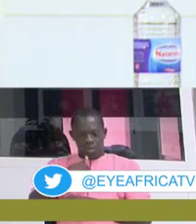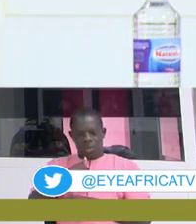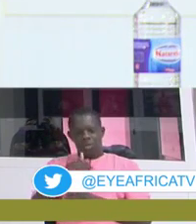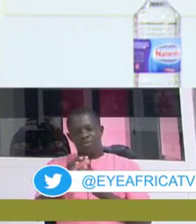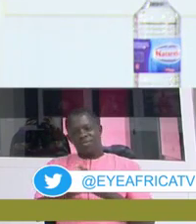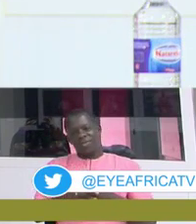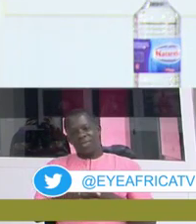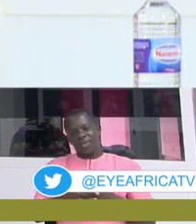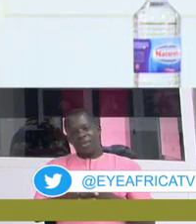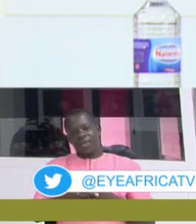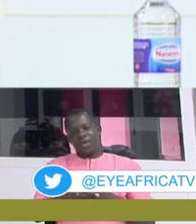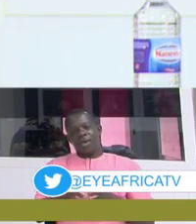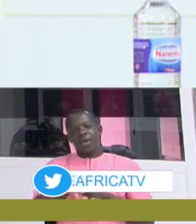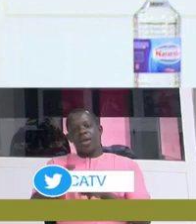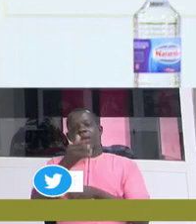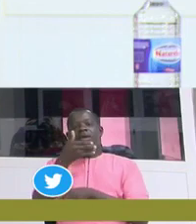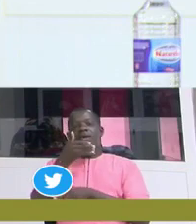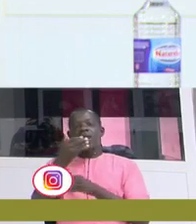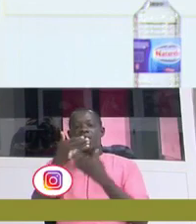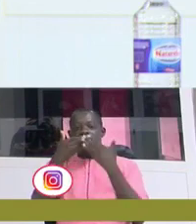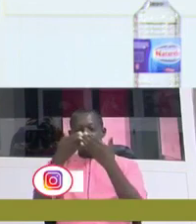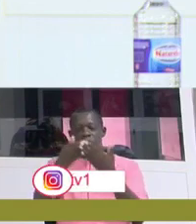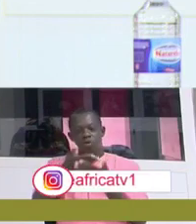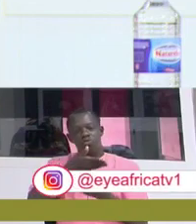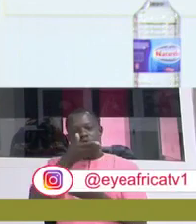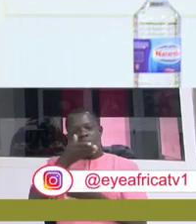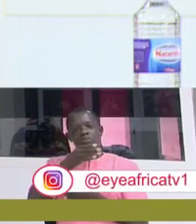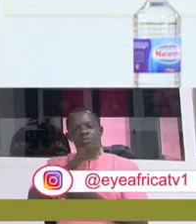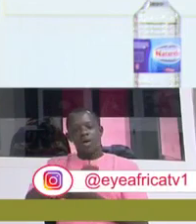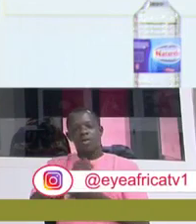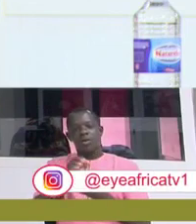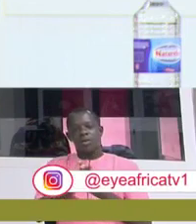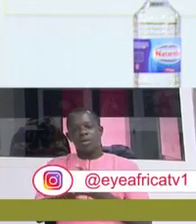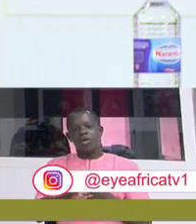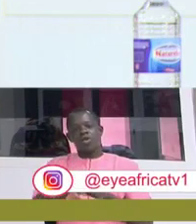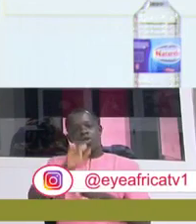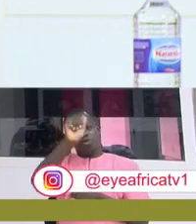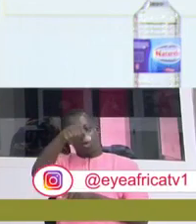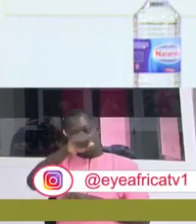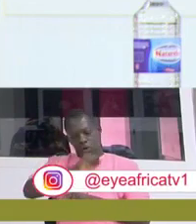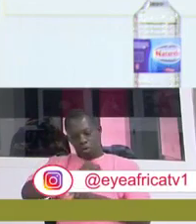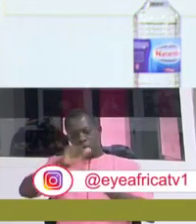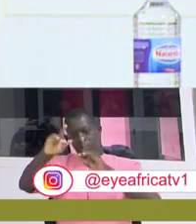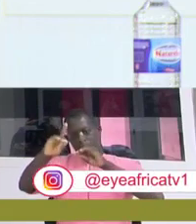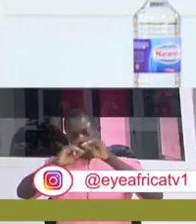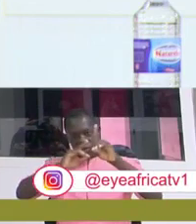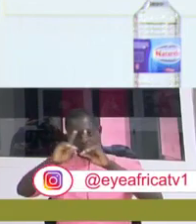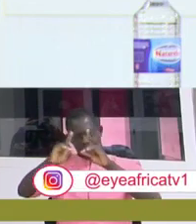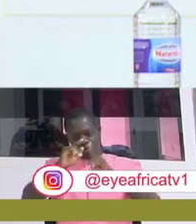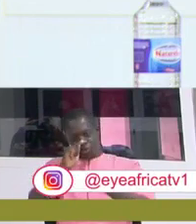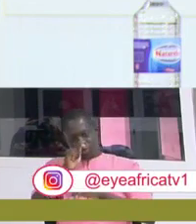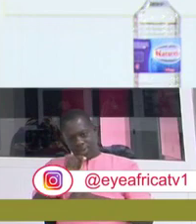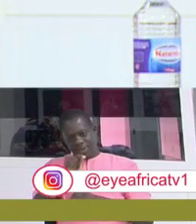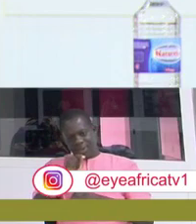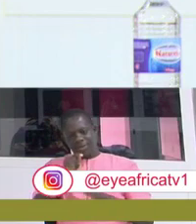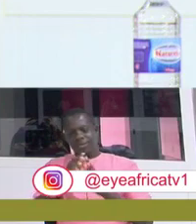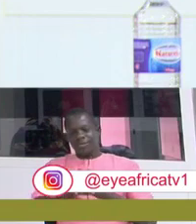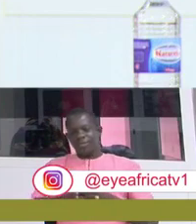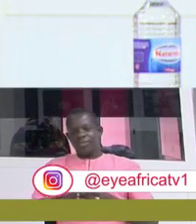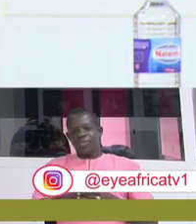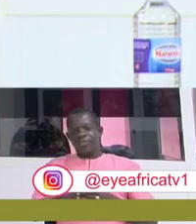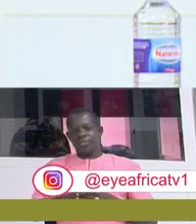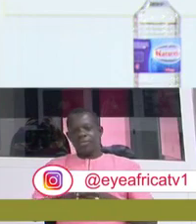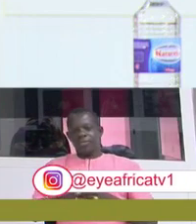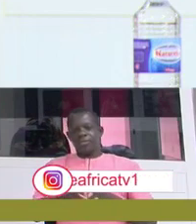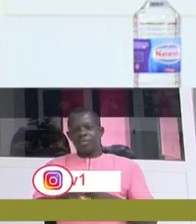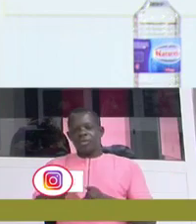me. Akonya fonin chawo. He said to me, young man, lanyin diamo. This issue you have, you